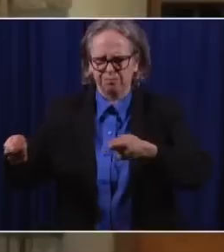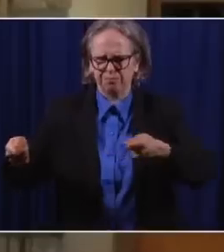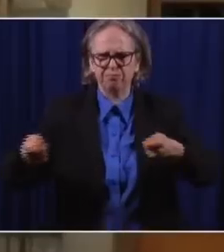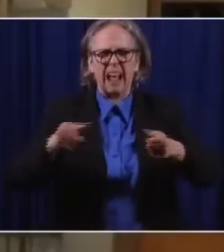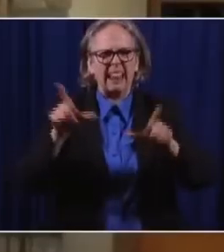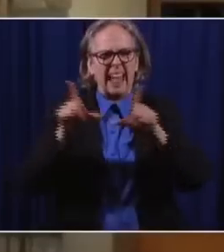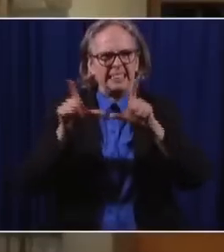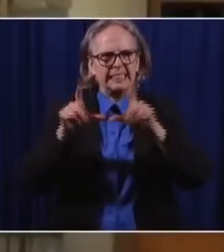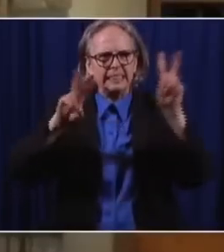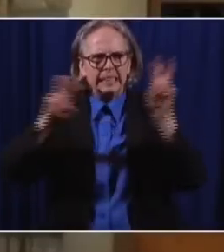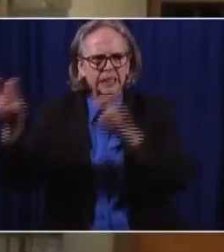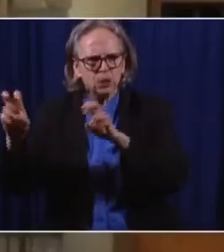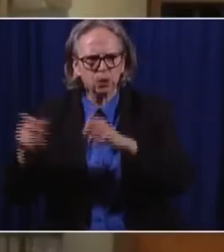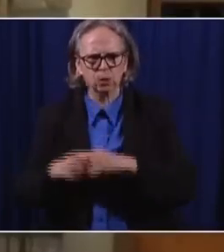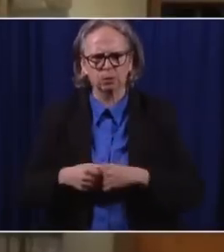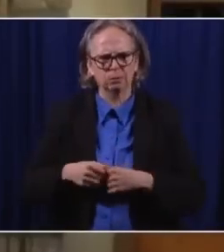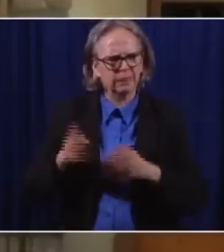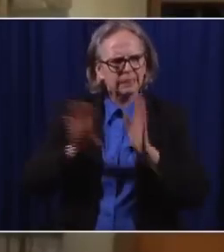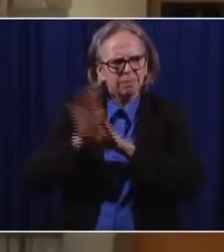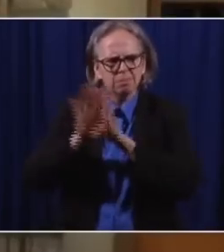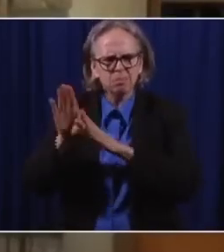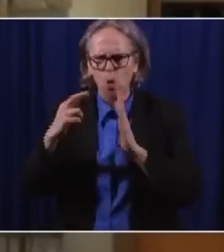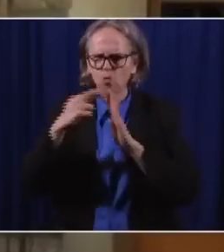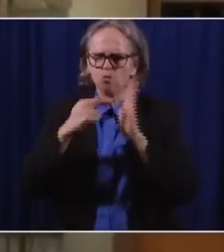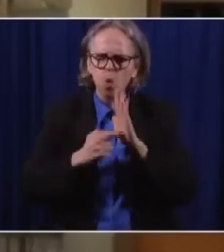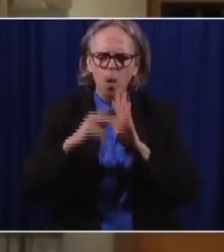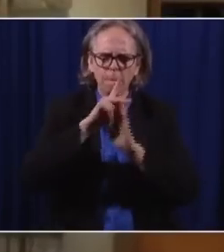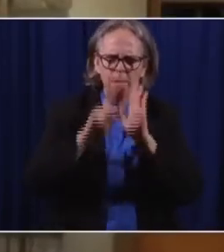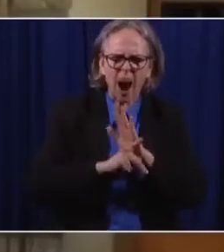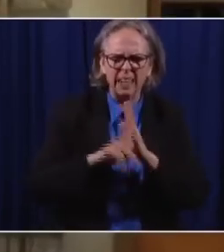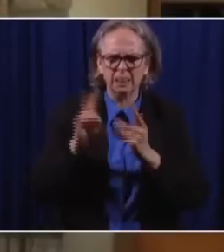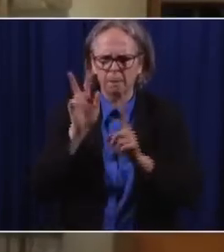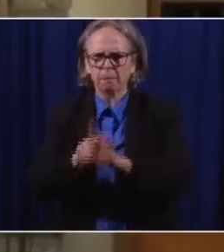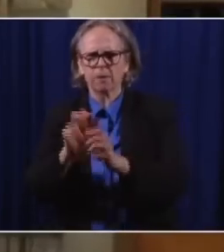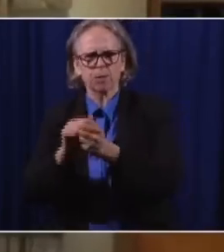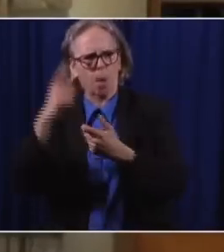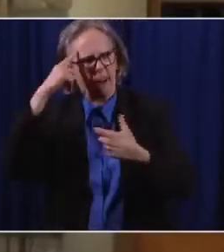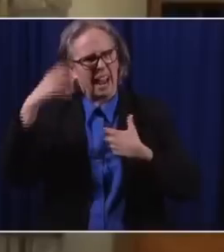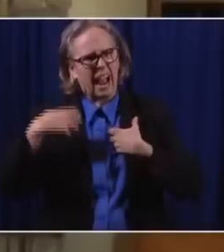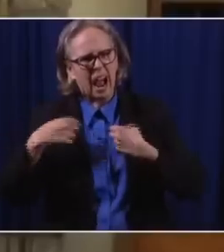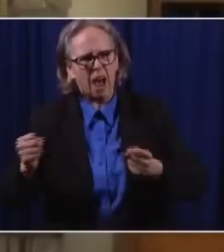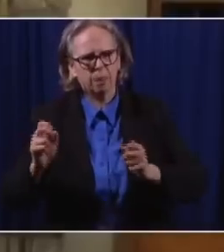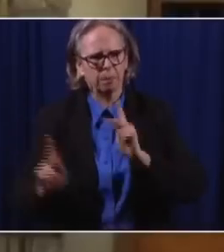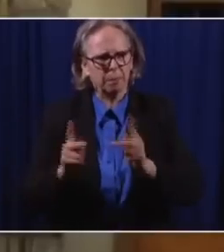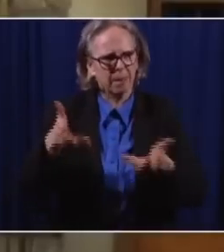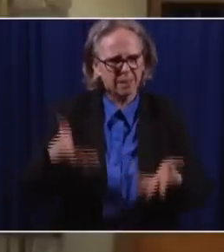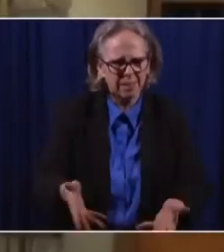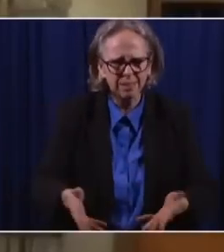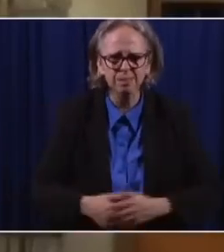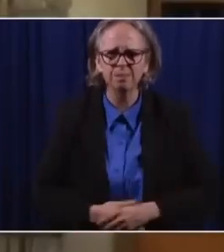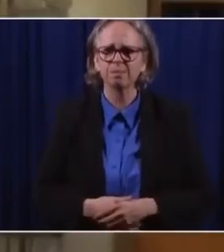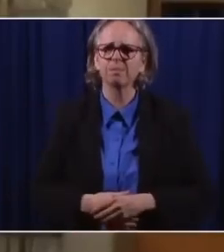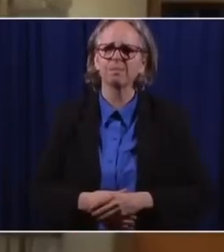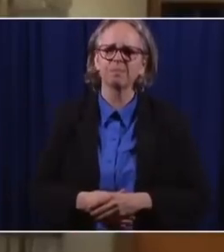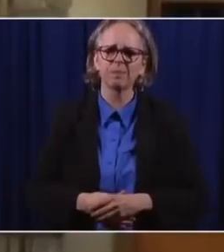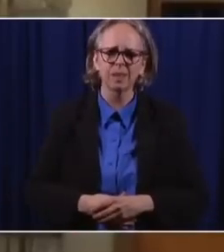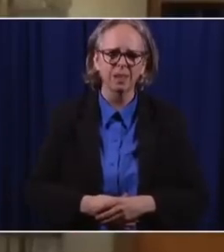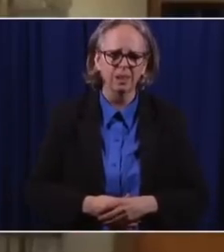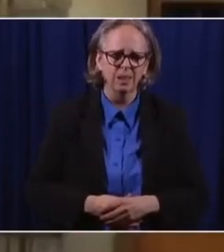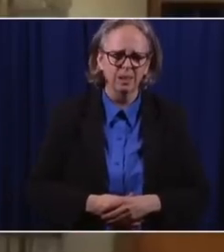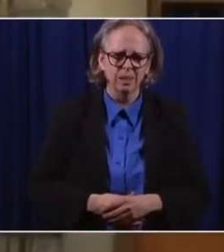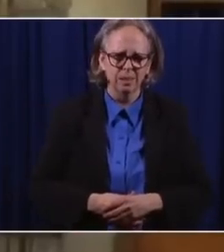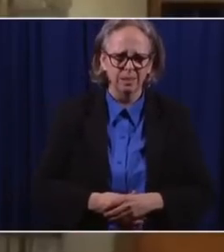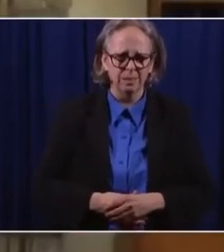drafting the rules for Ohio's mental health clinicians. Most recently, under Director McLeod's leadership, BWC